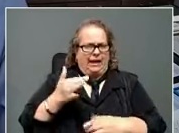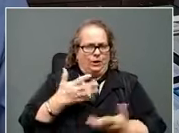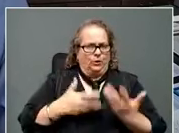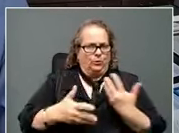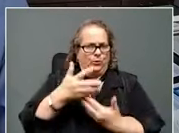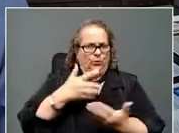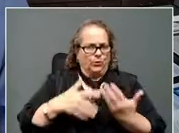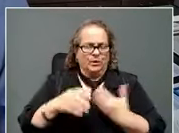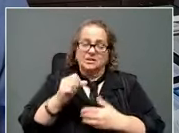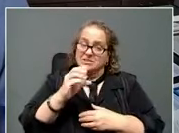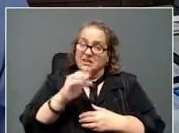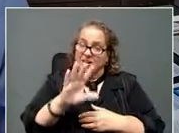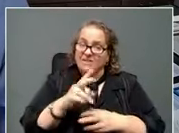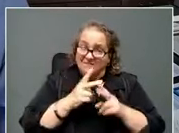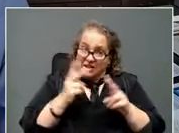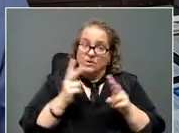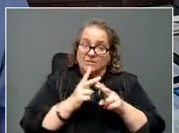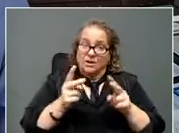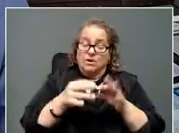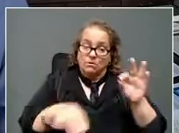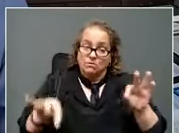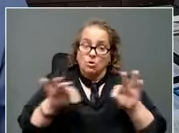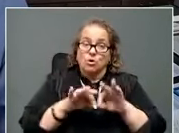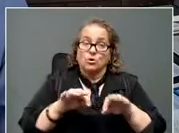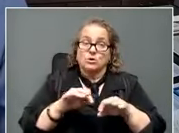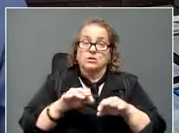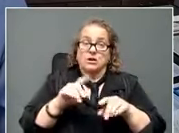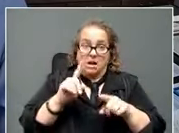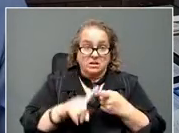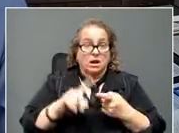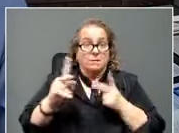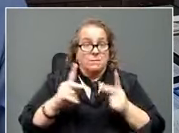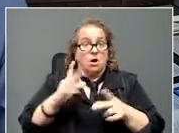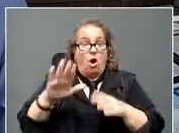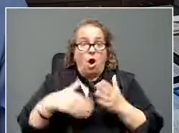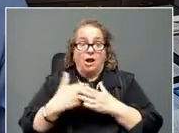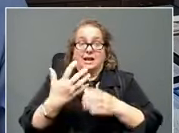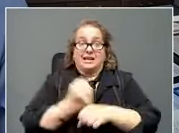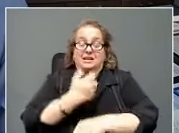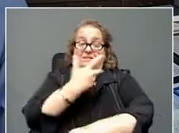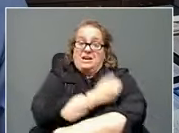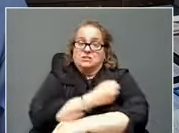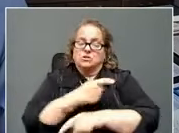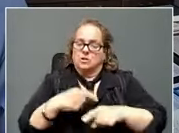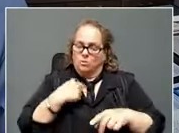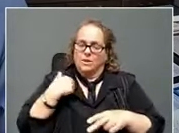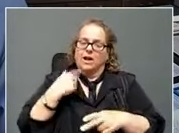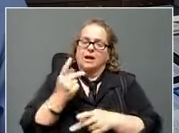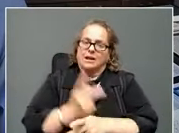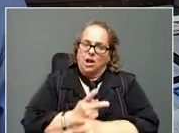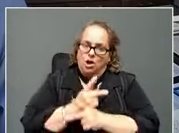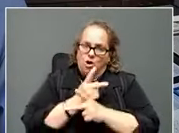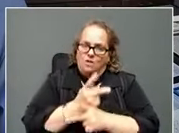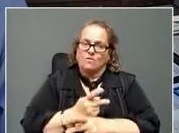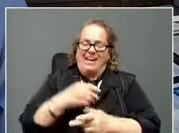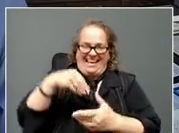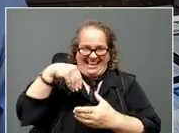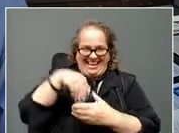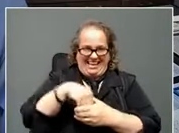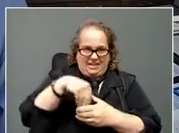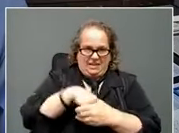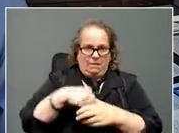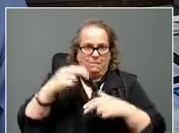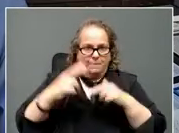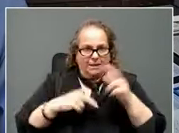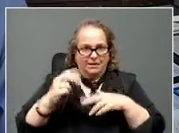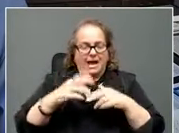very important until people are all vaccinated that we continue to exercise caution, particularly in interior spaces and around people